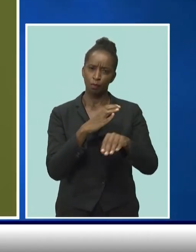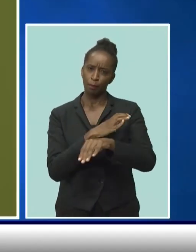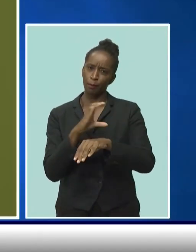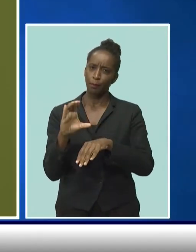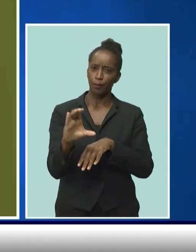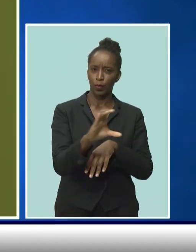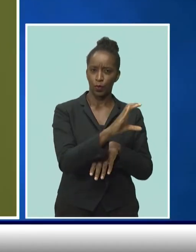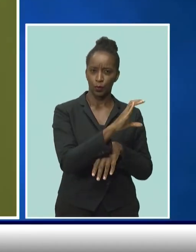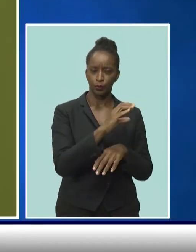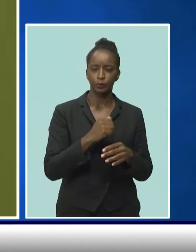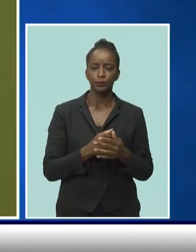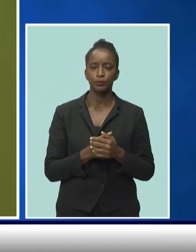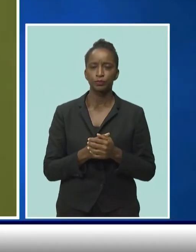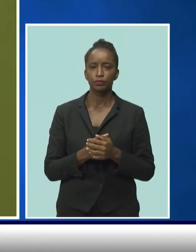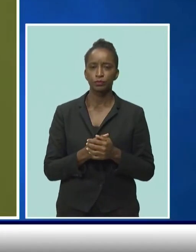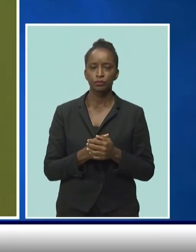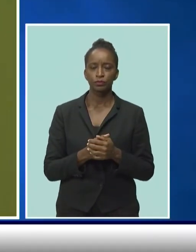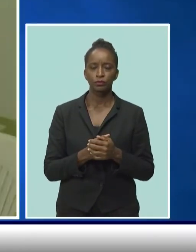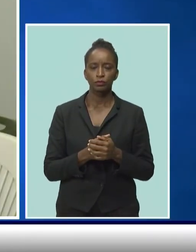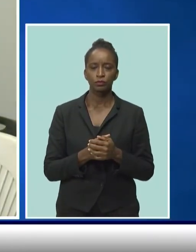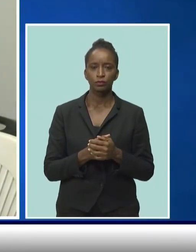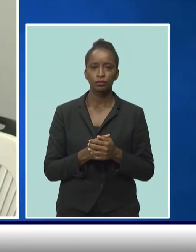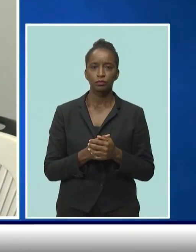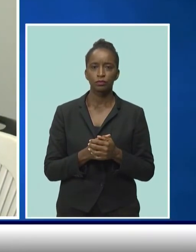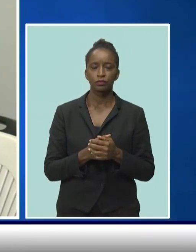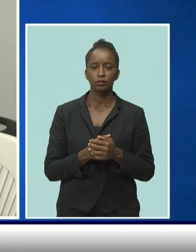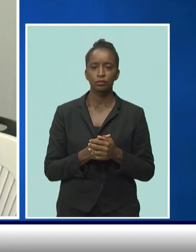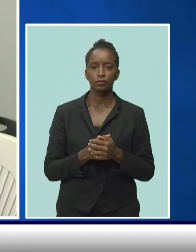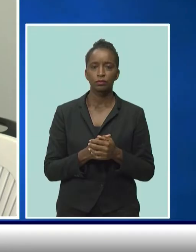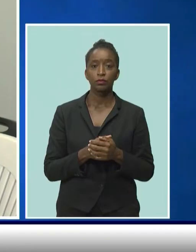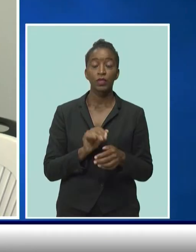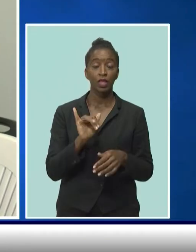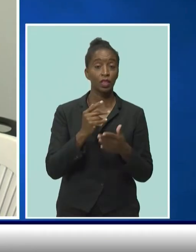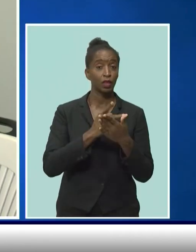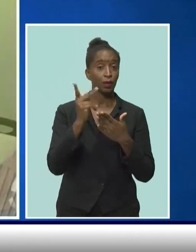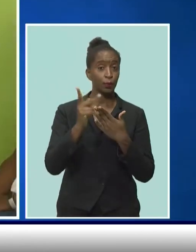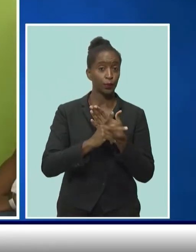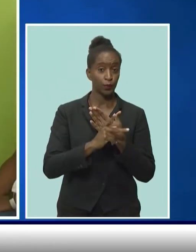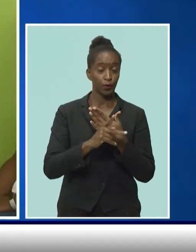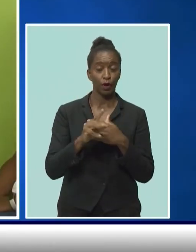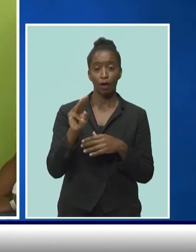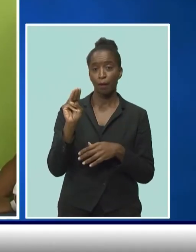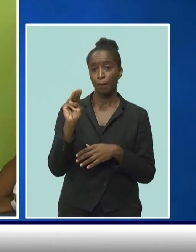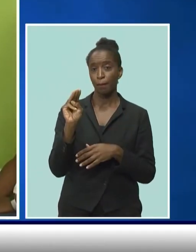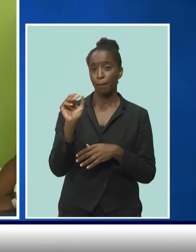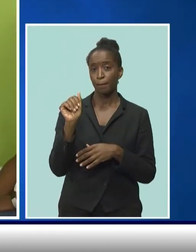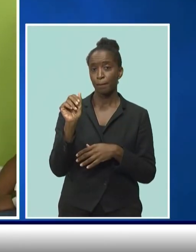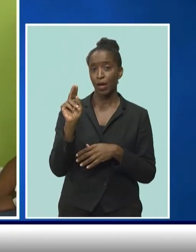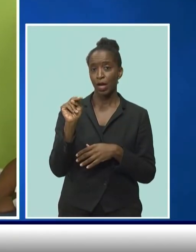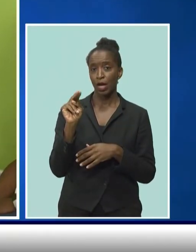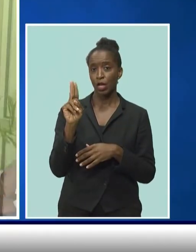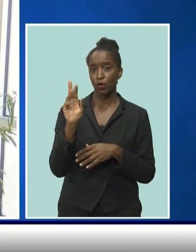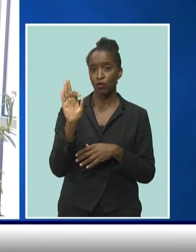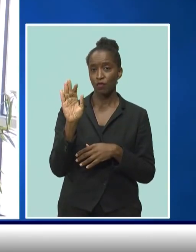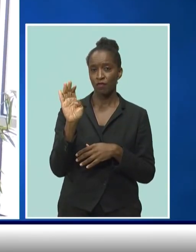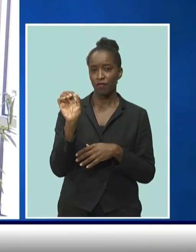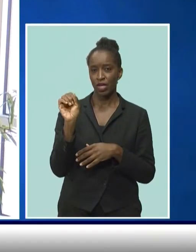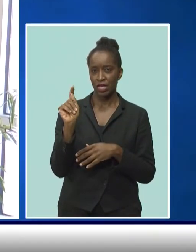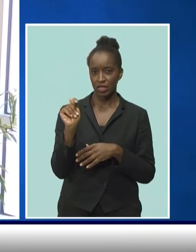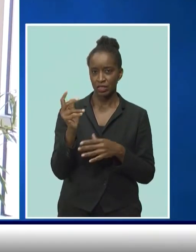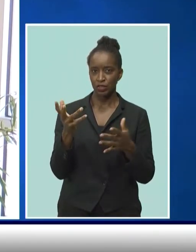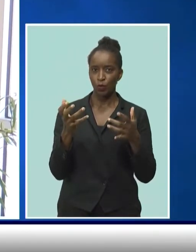development consultant Nicole Ford says the Manufest initiative is a developmental journey aimed at building